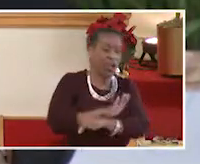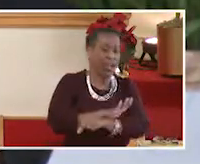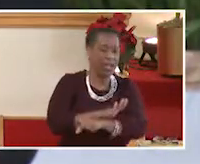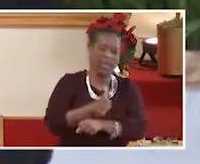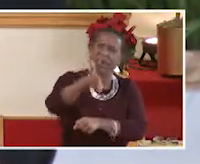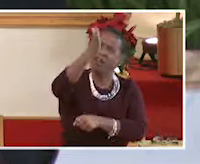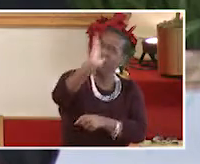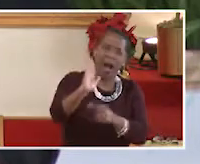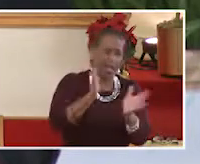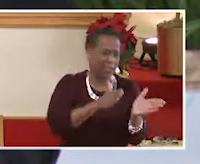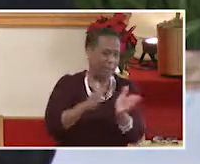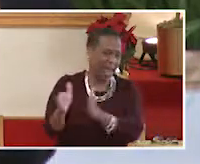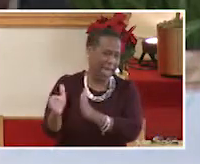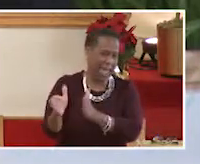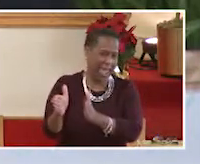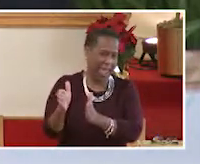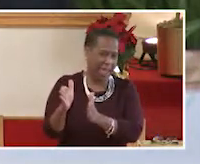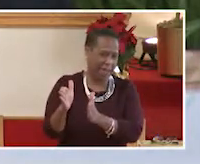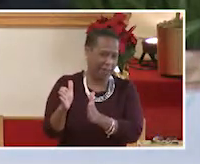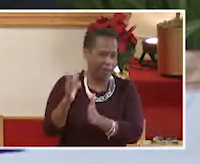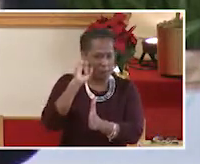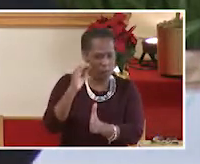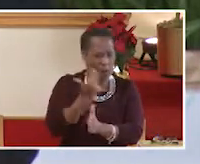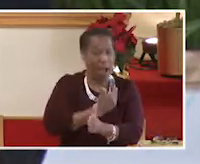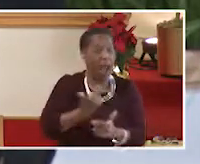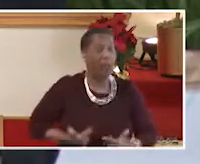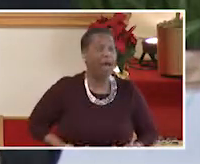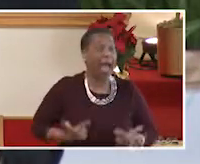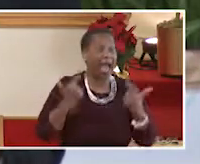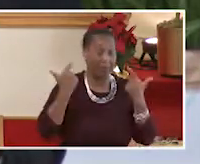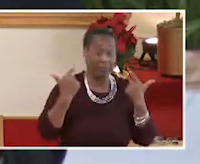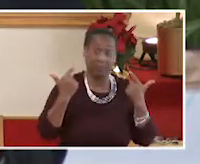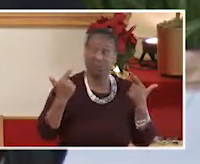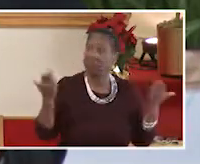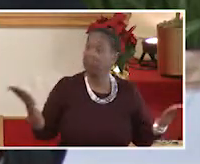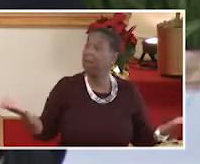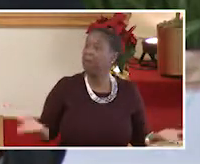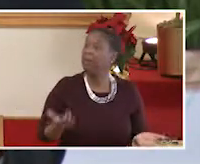God's plans for our lives. If there's someone here today